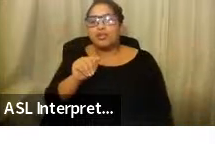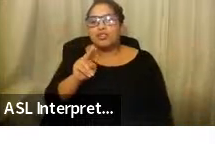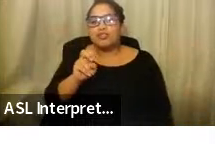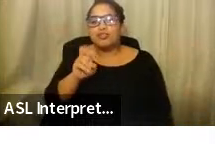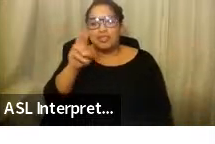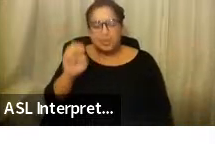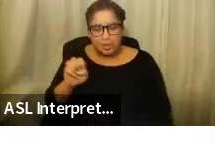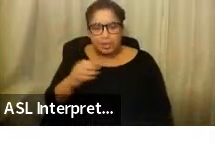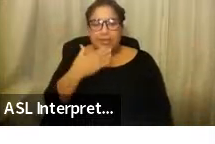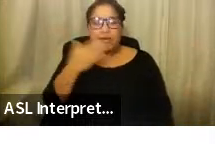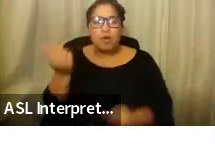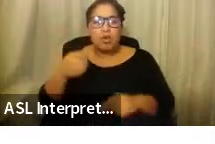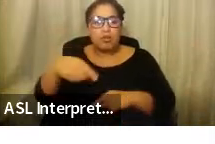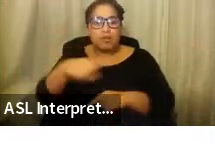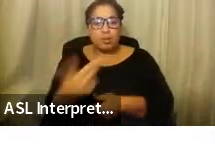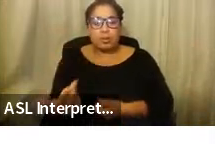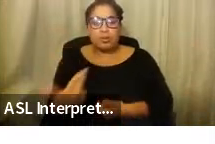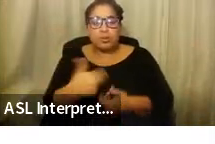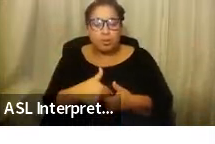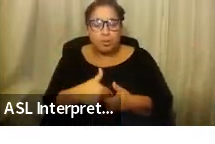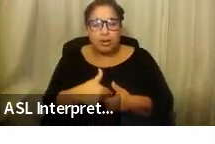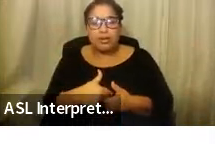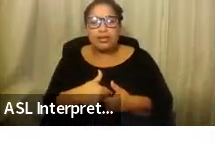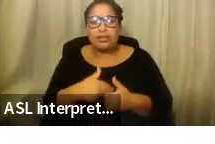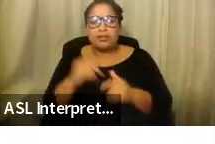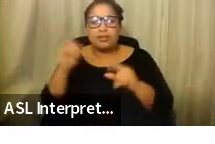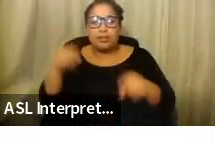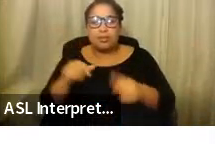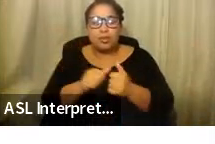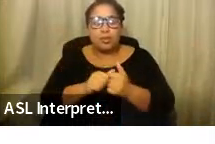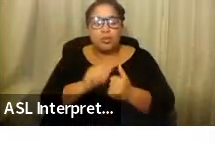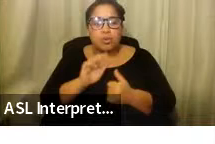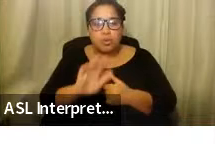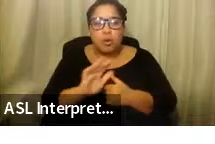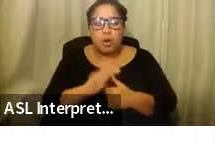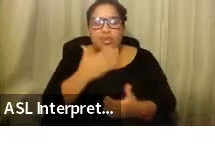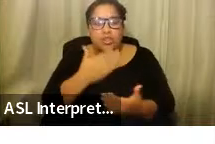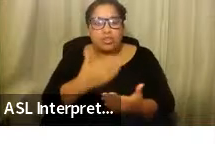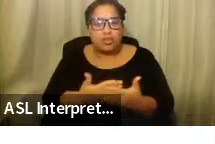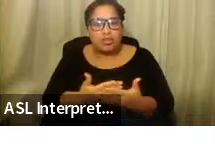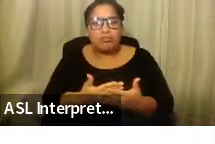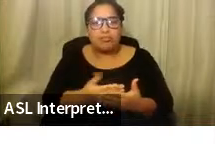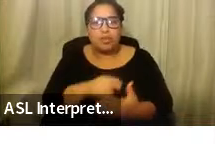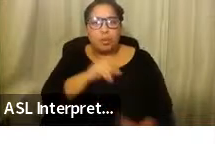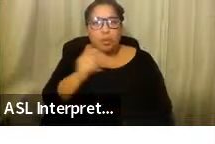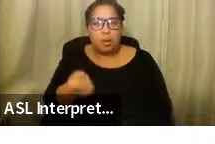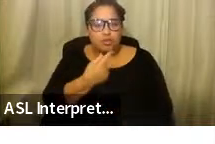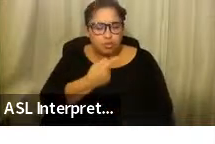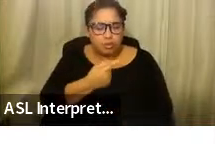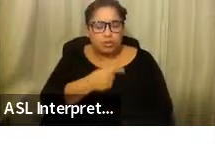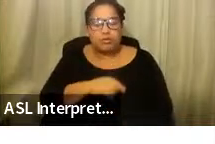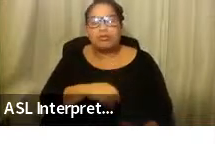everyone who's attended with your very insightful questions. It's been